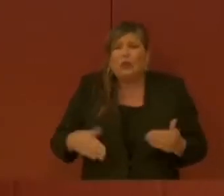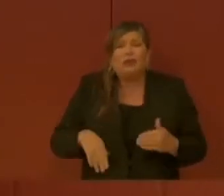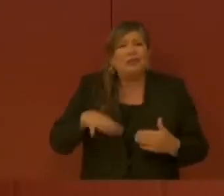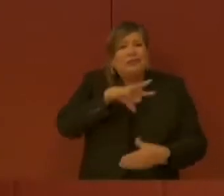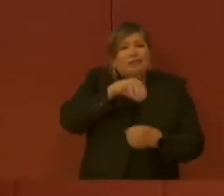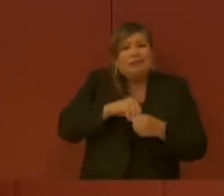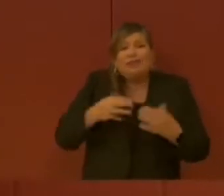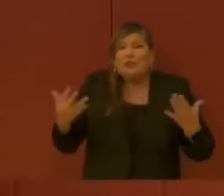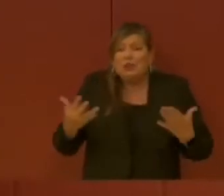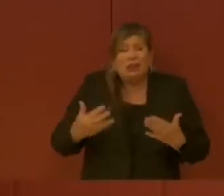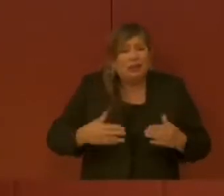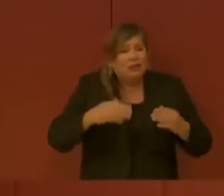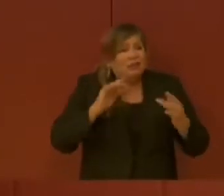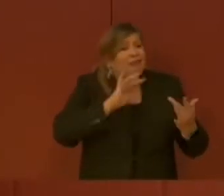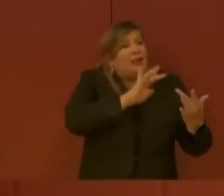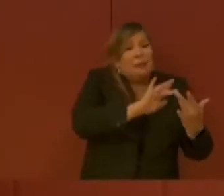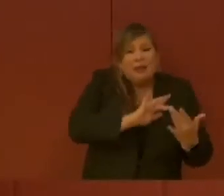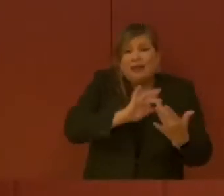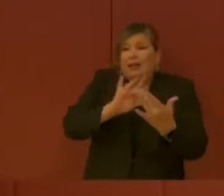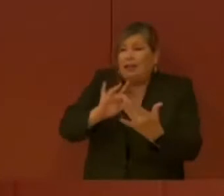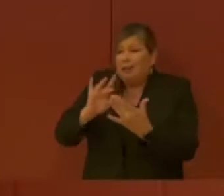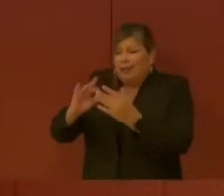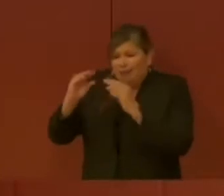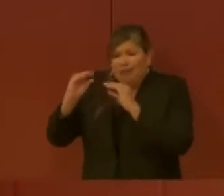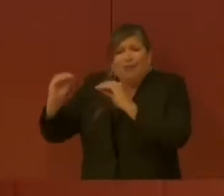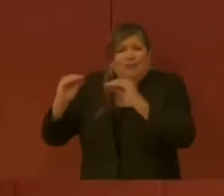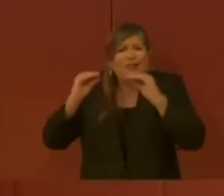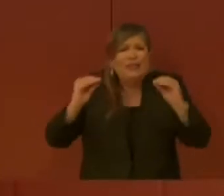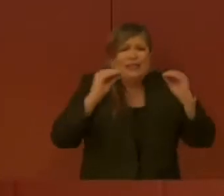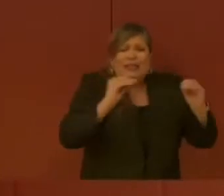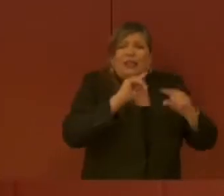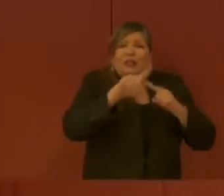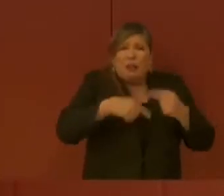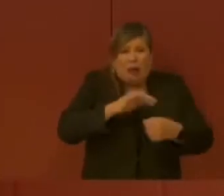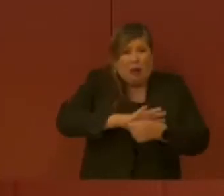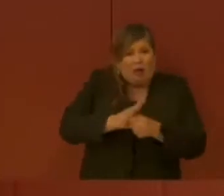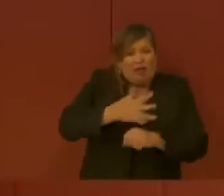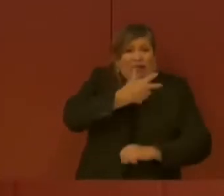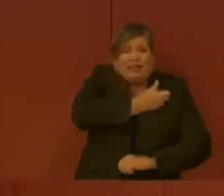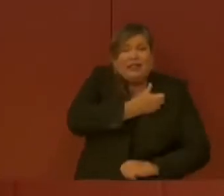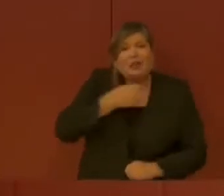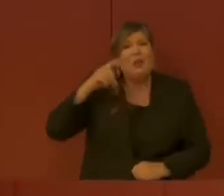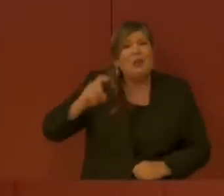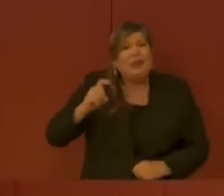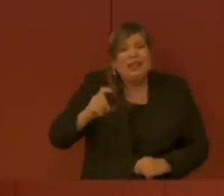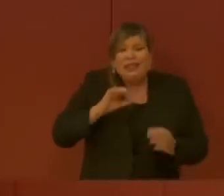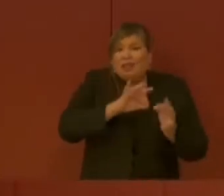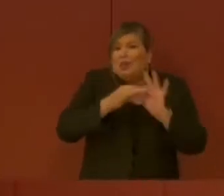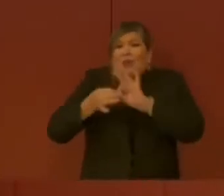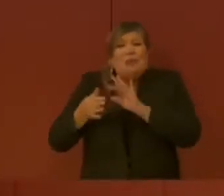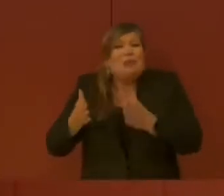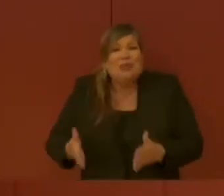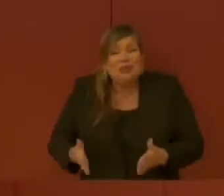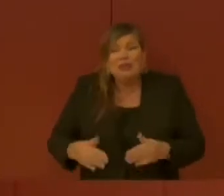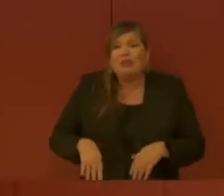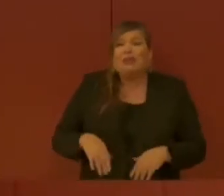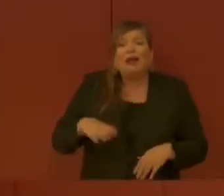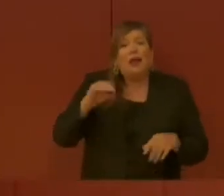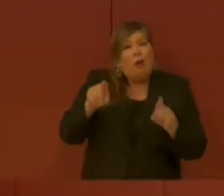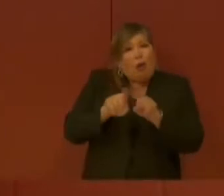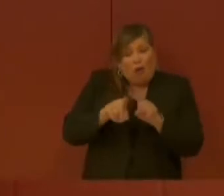the vaccine, needed transportation to, and translators. Coordinating and receiving the second dose